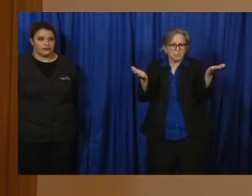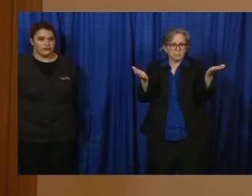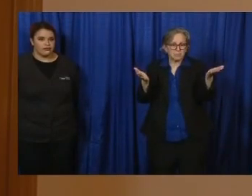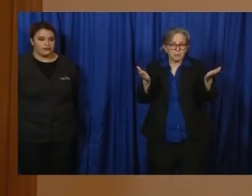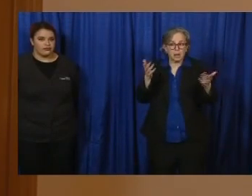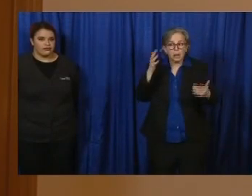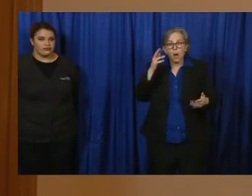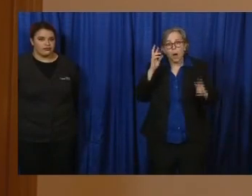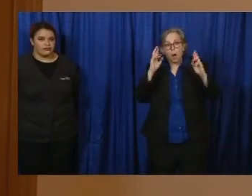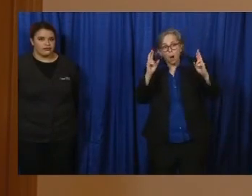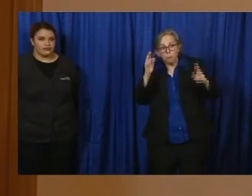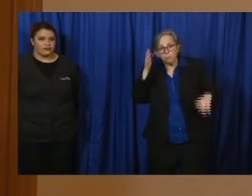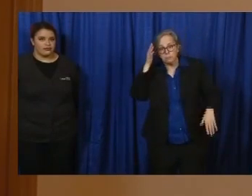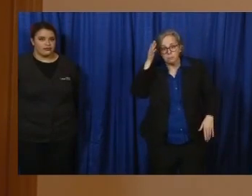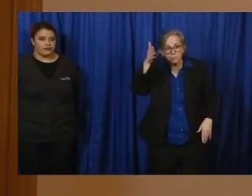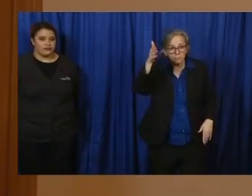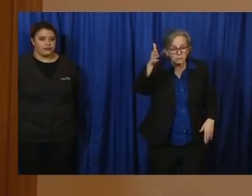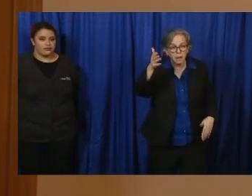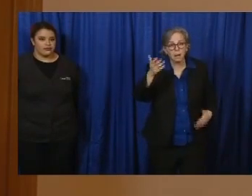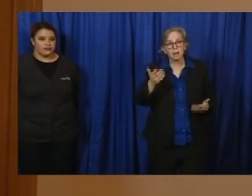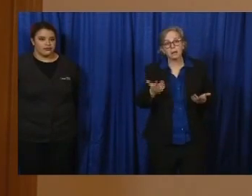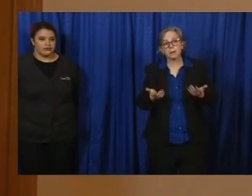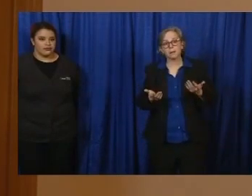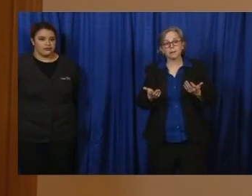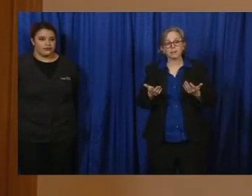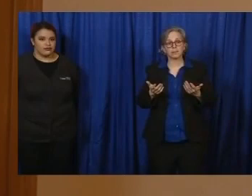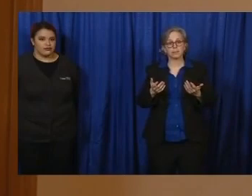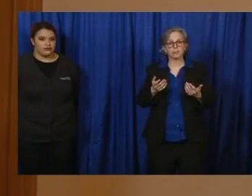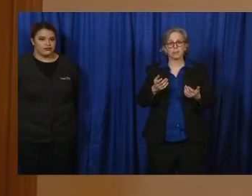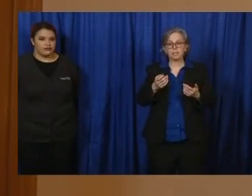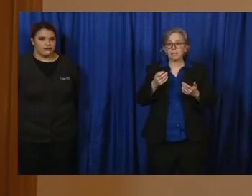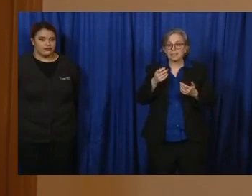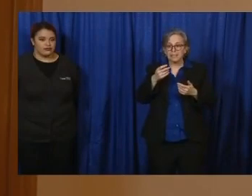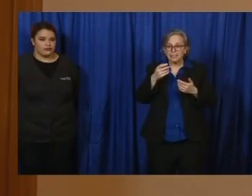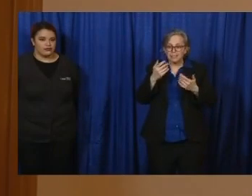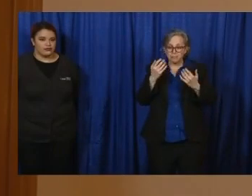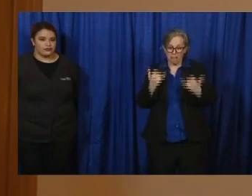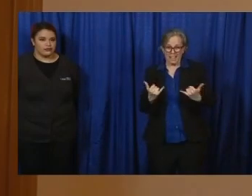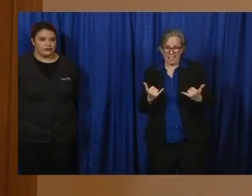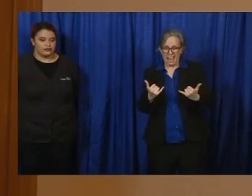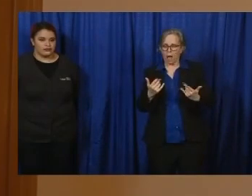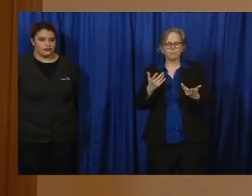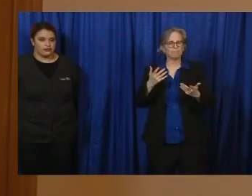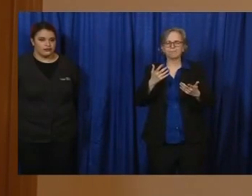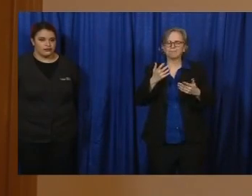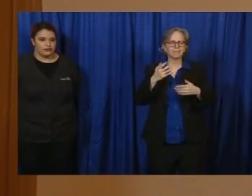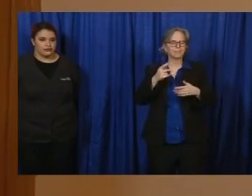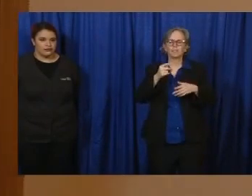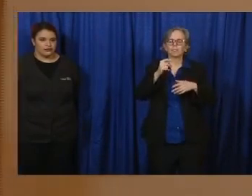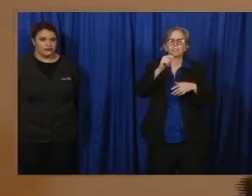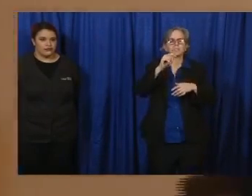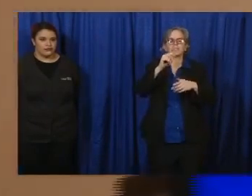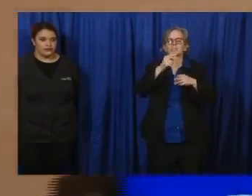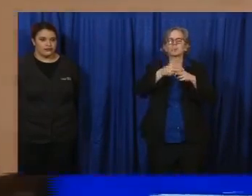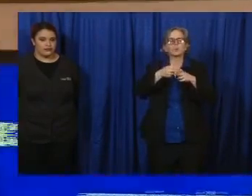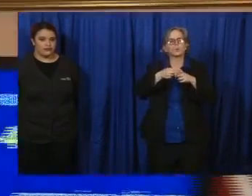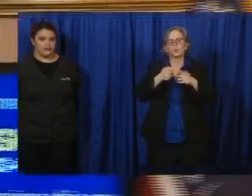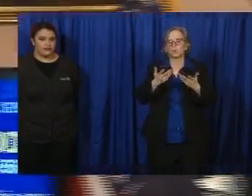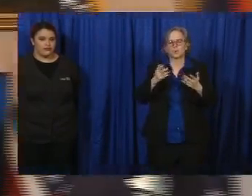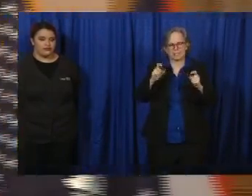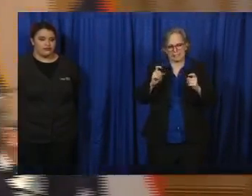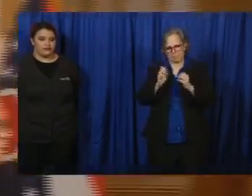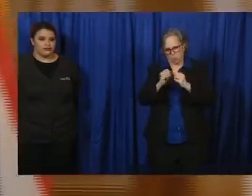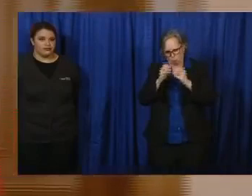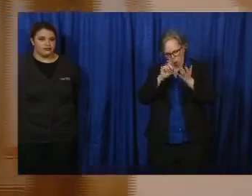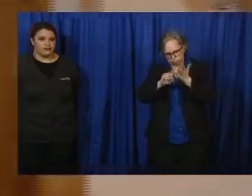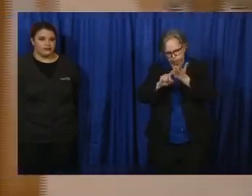future, but it's just too soon to know that sort of information. Could I add something to the